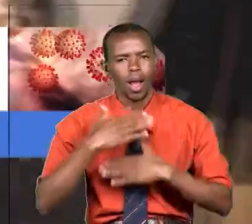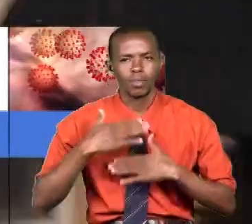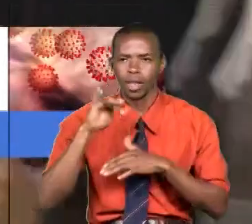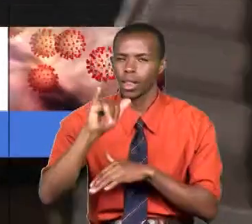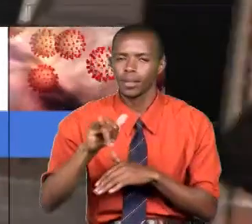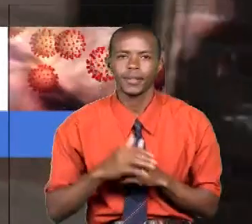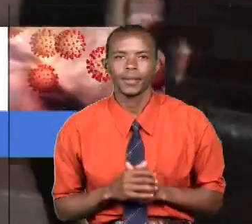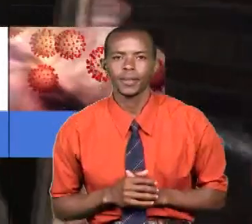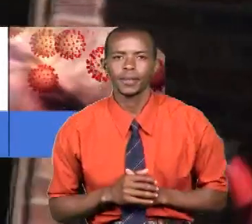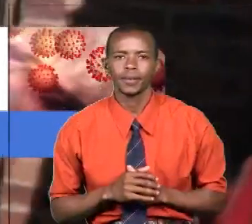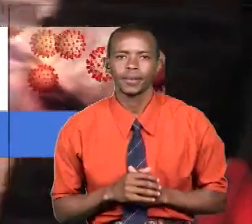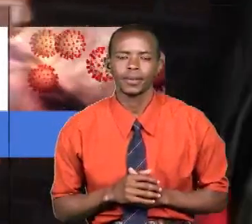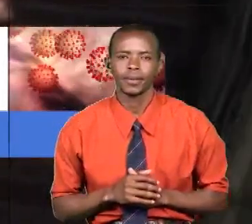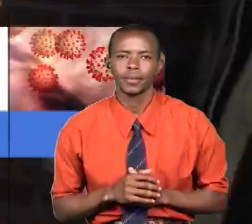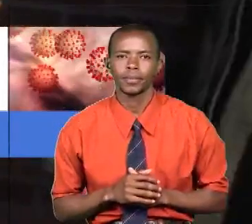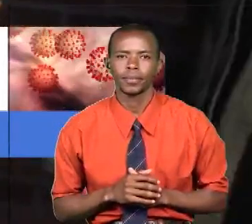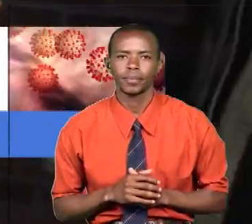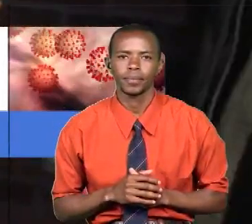Brian, Sambo Switch TV.